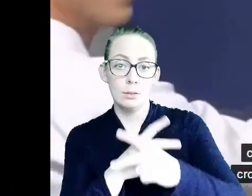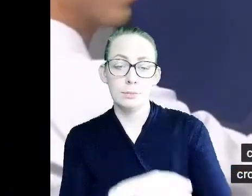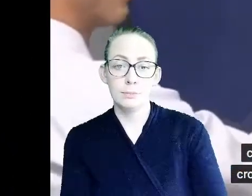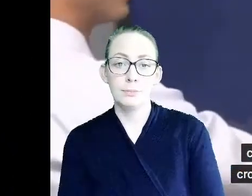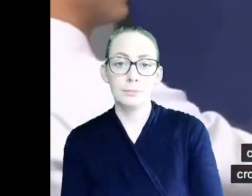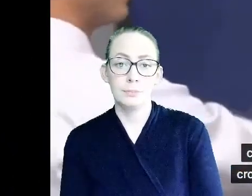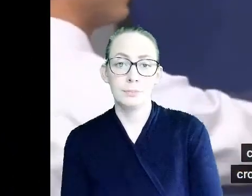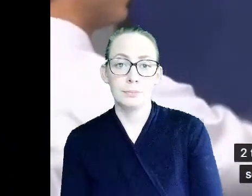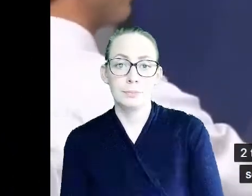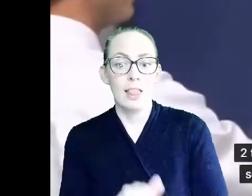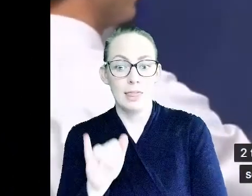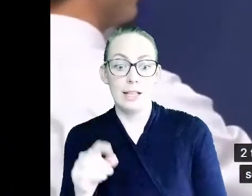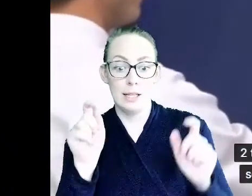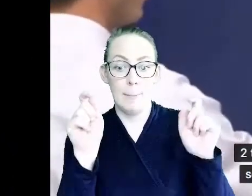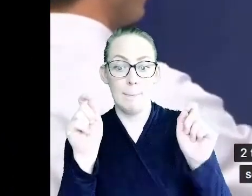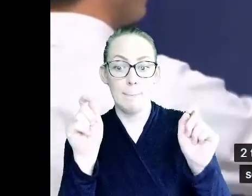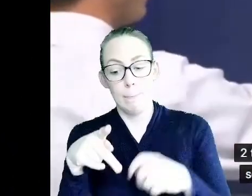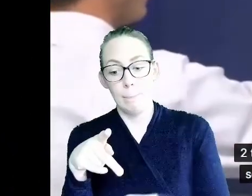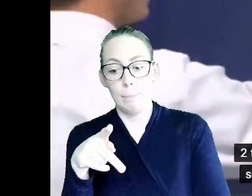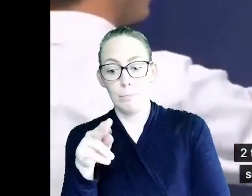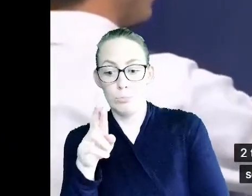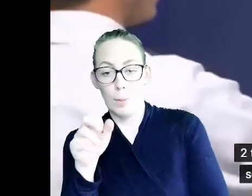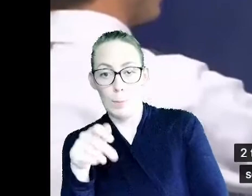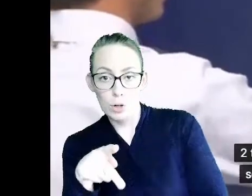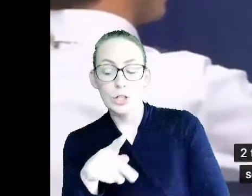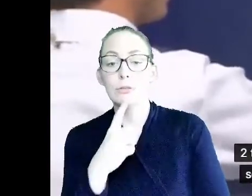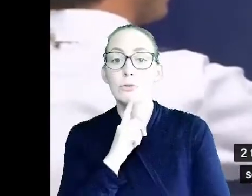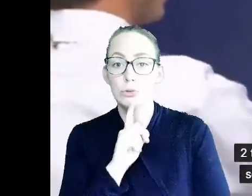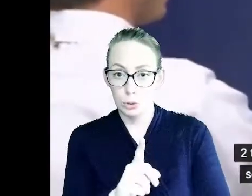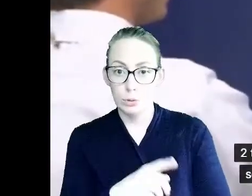this true proportion here, 2 times 2 is 4,